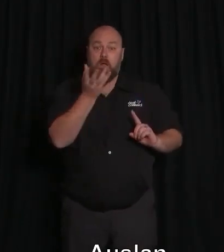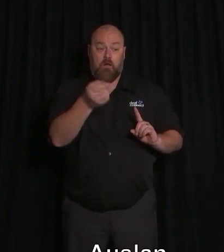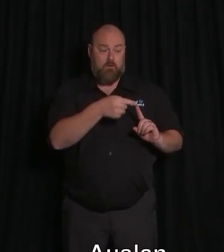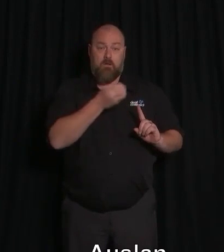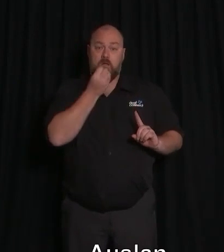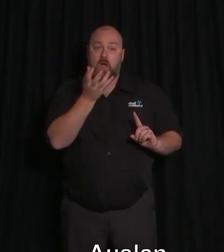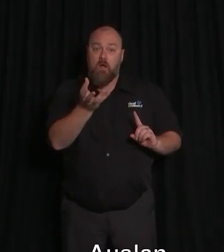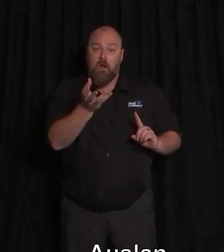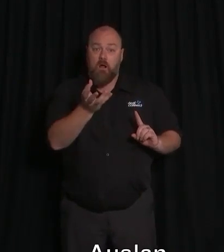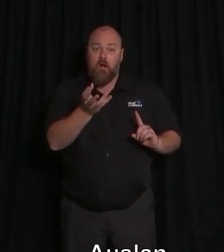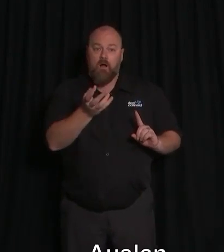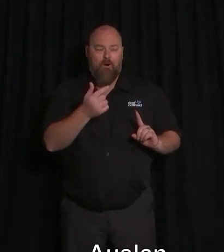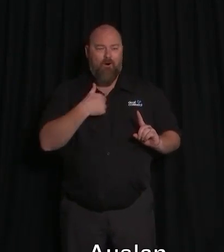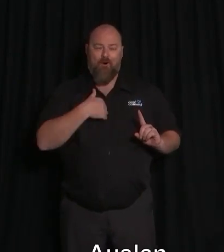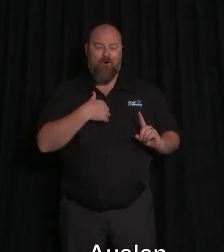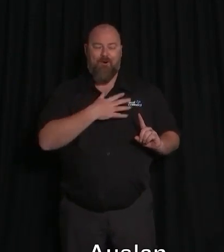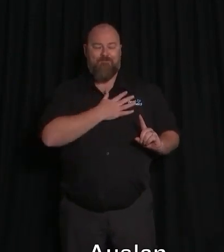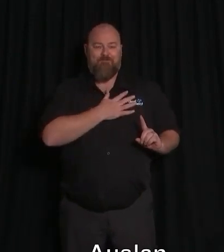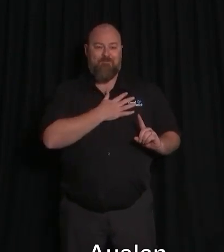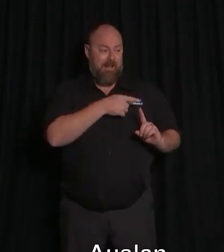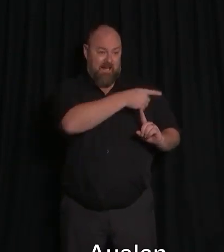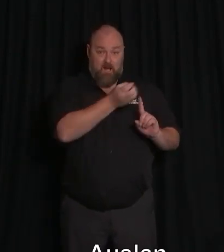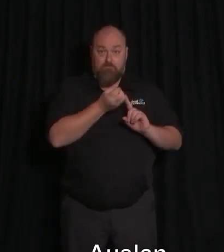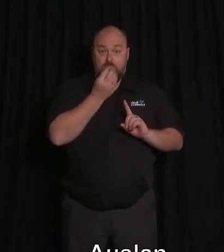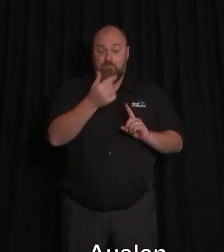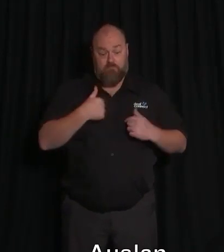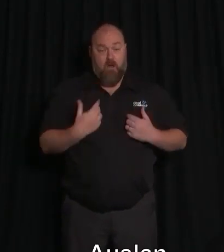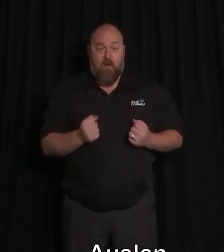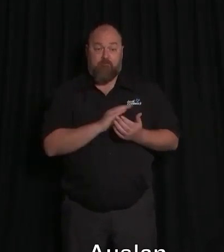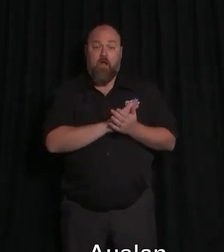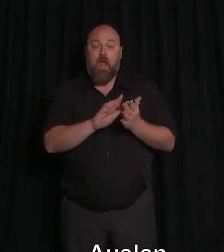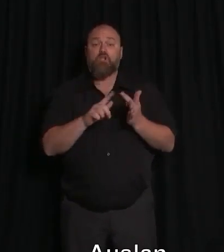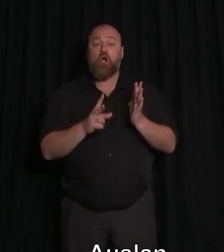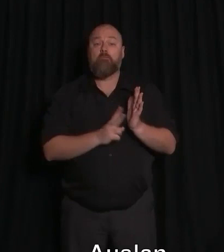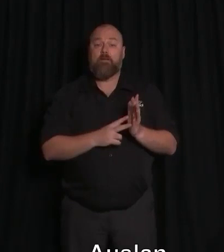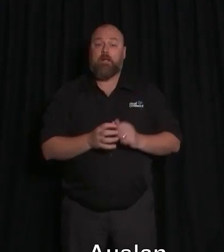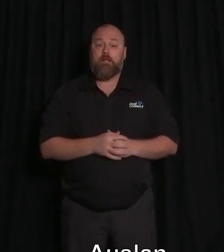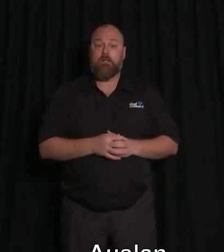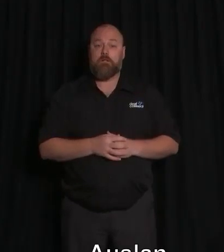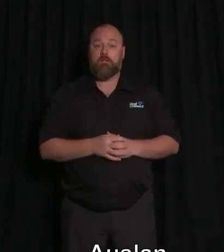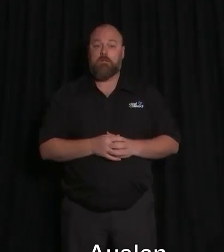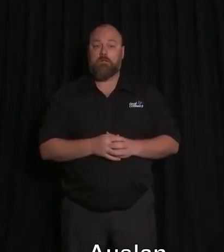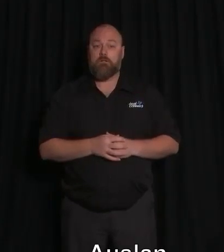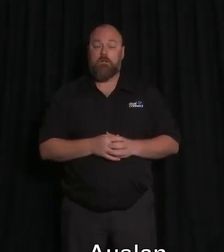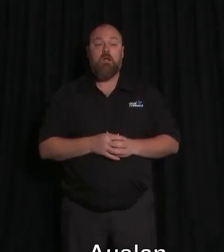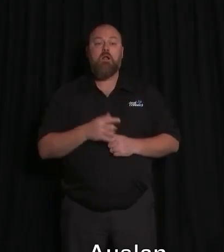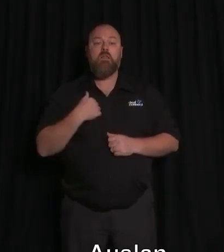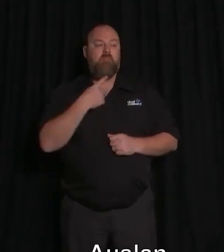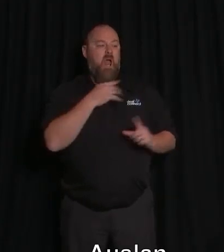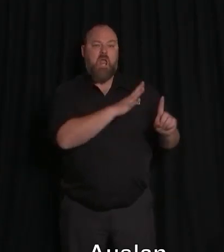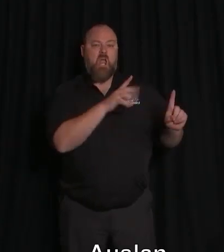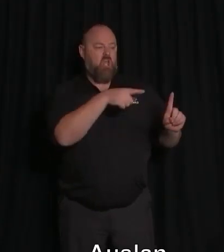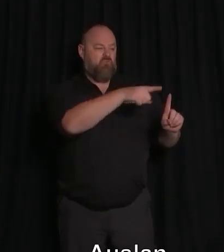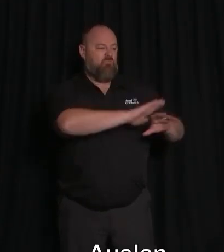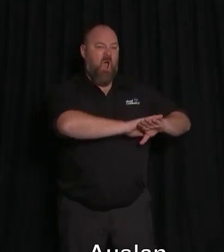courage that still humbles me that he was living with HIV. They said, "You're no longer going to take your turn dishing up food. You're no longer